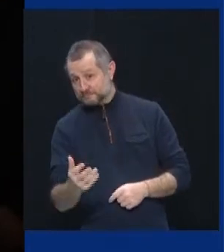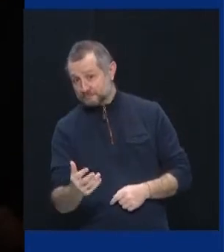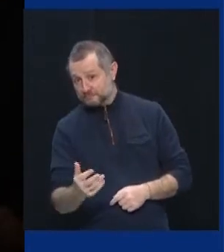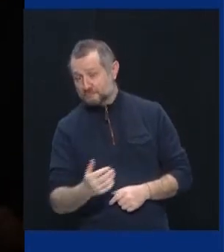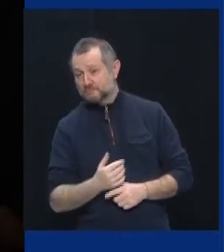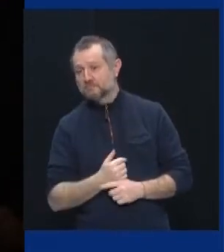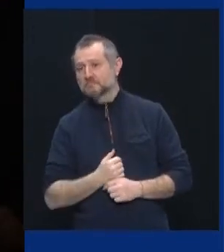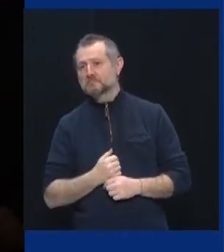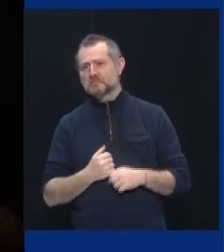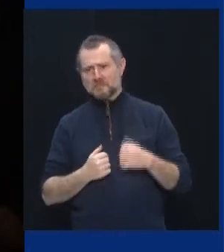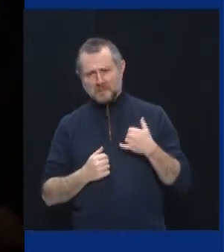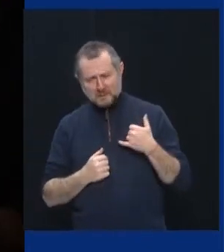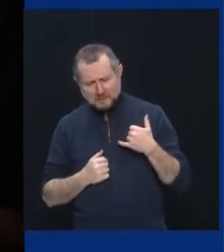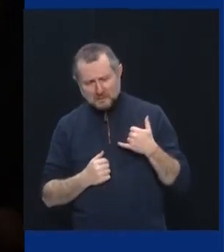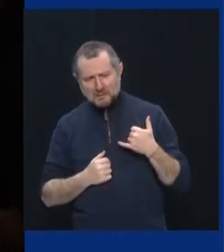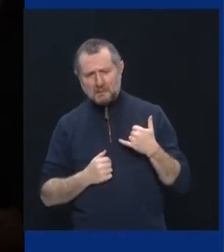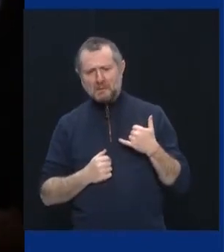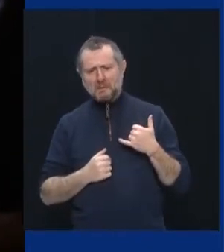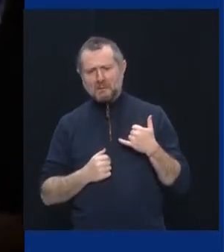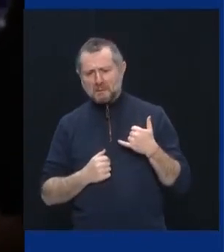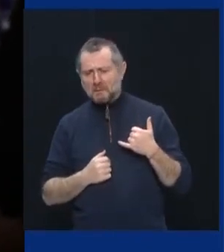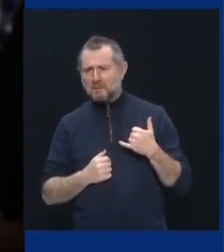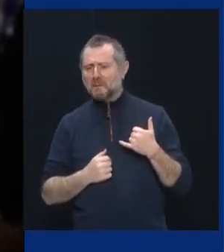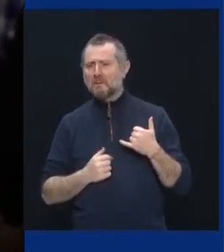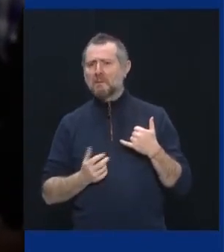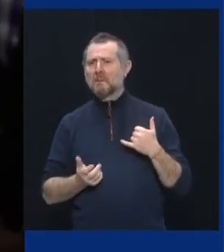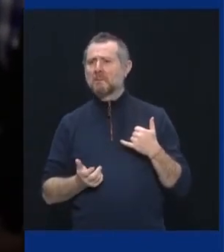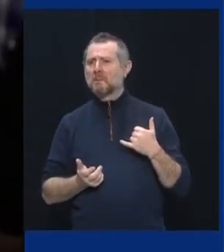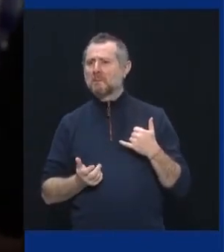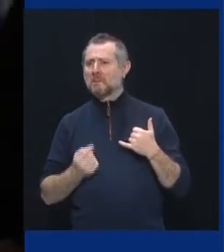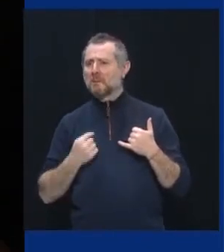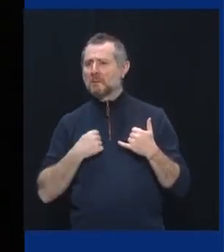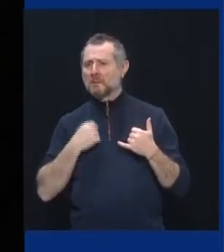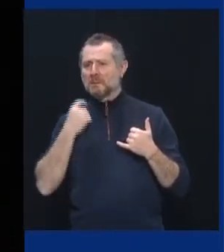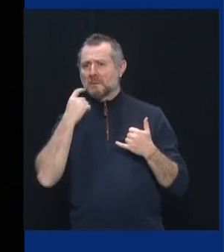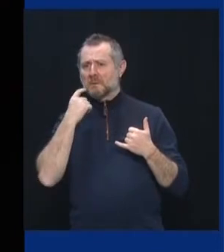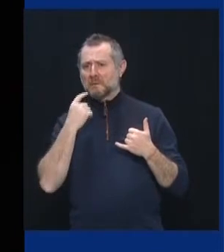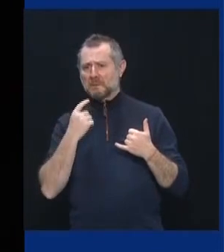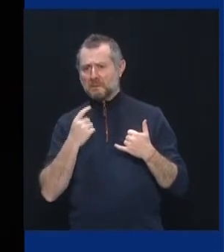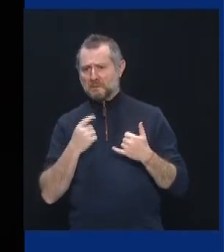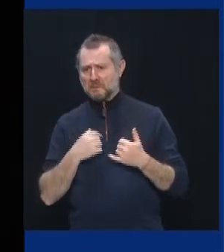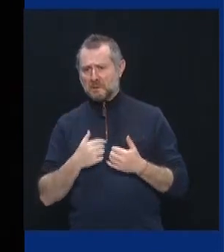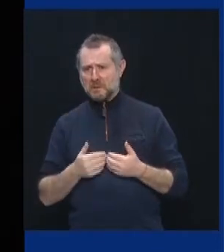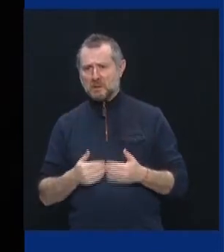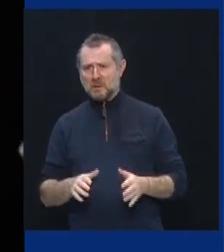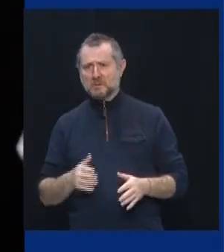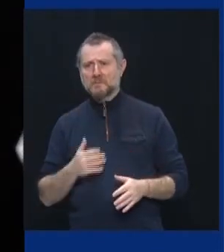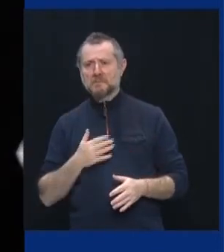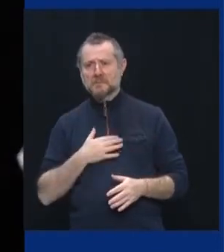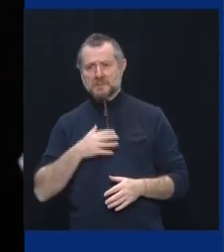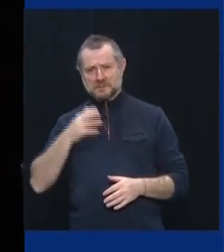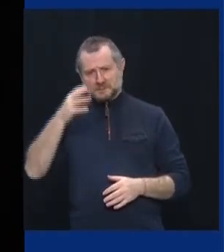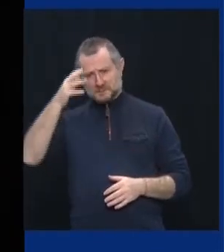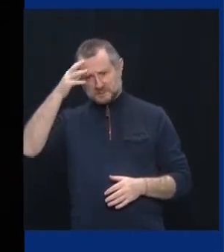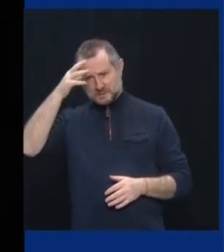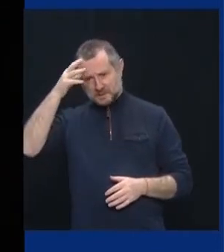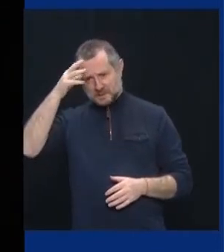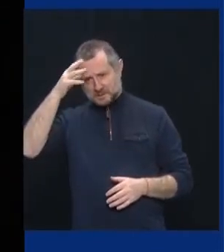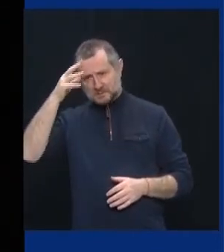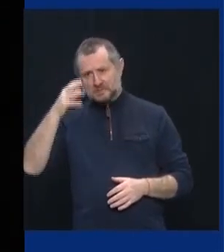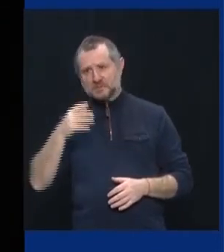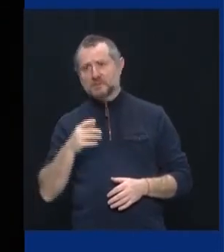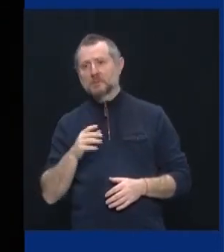And I just lost my dad and your friend. But spring is